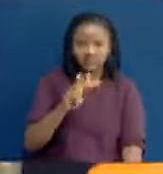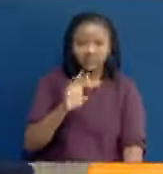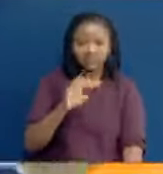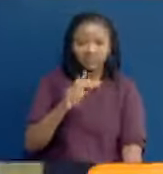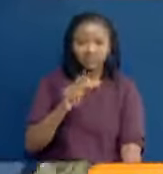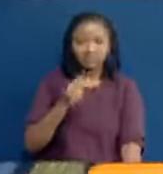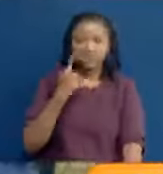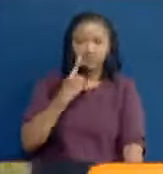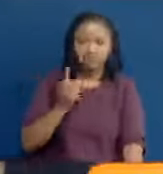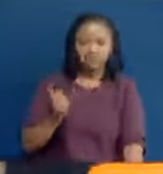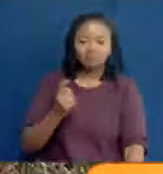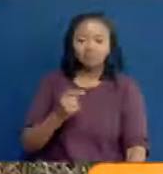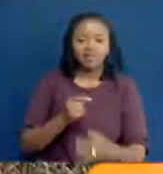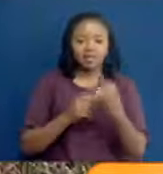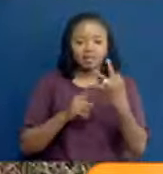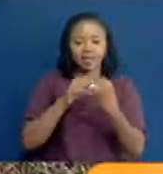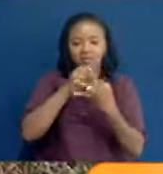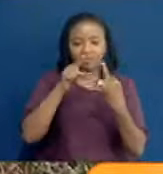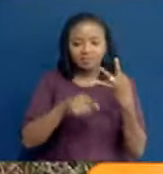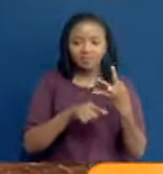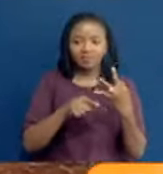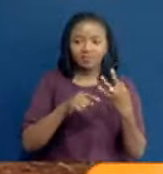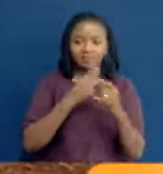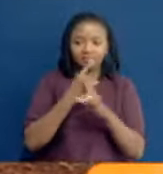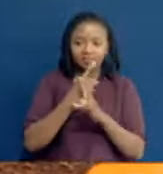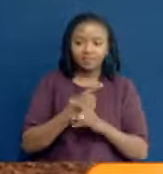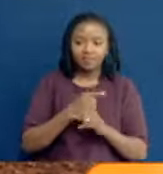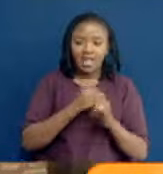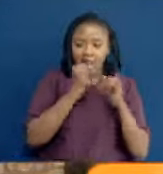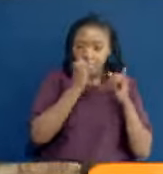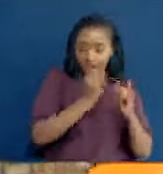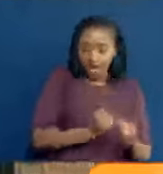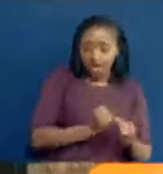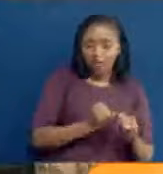community wildlife conservancies, new and old.